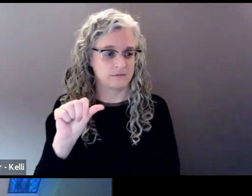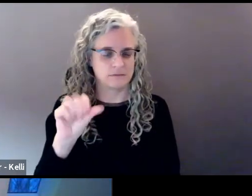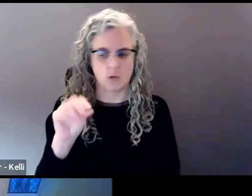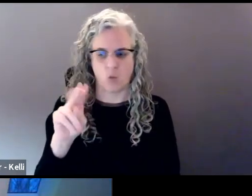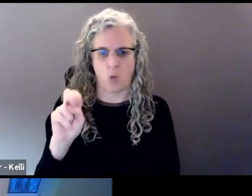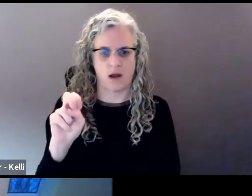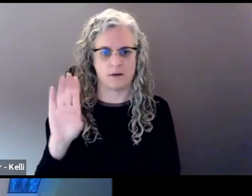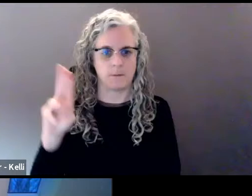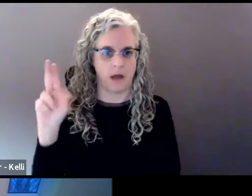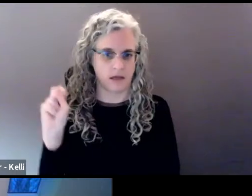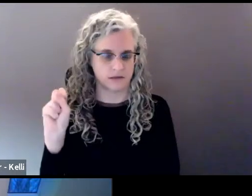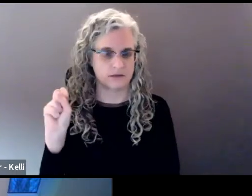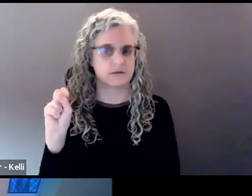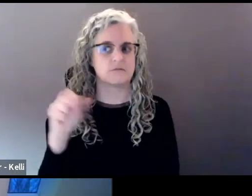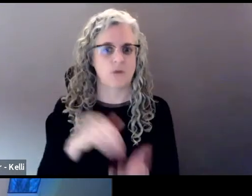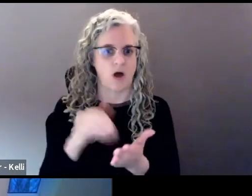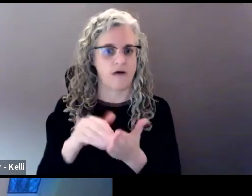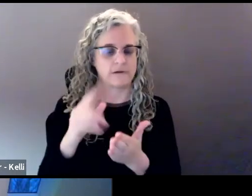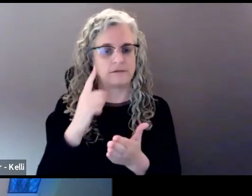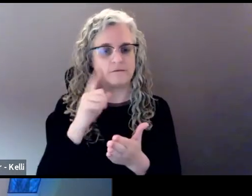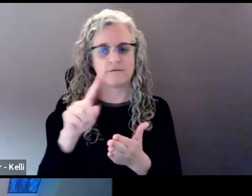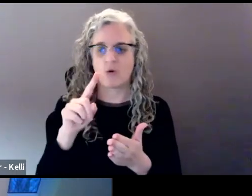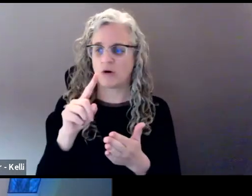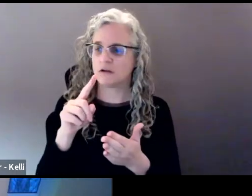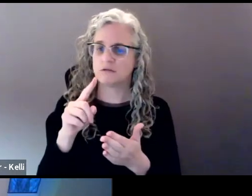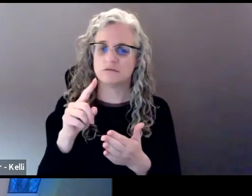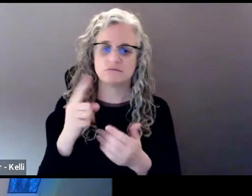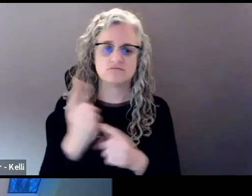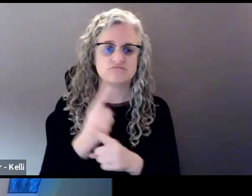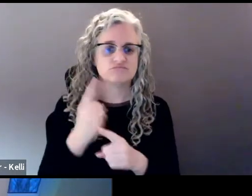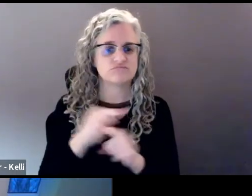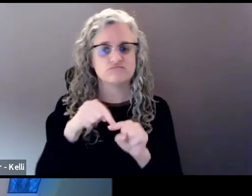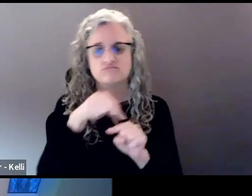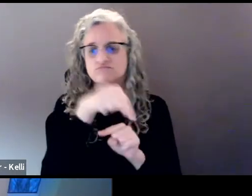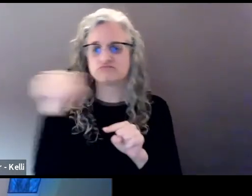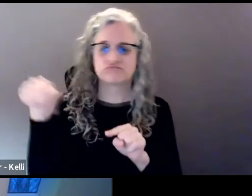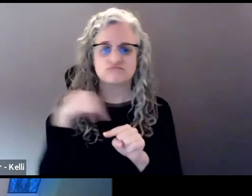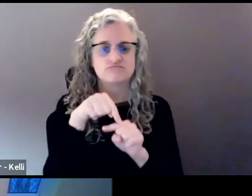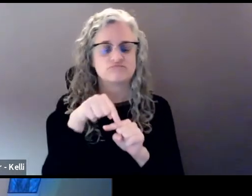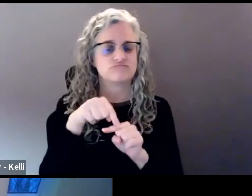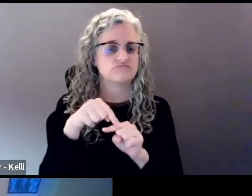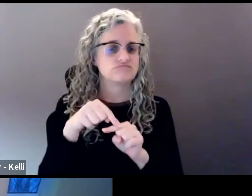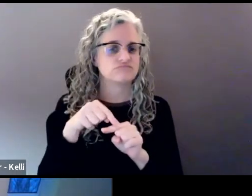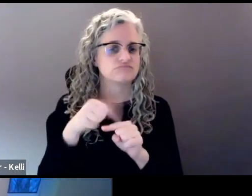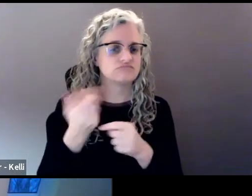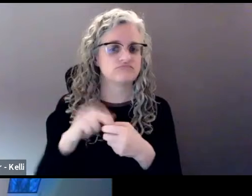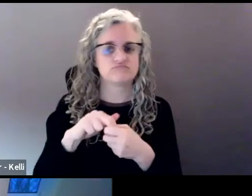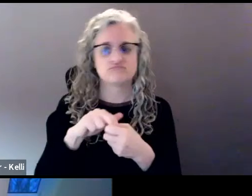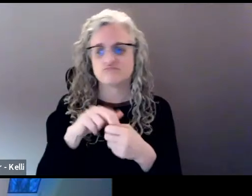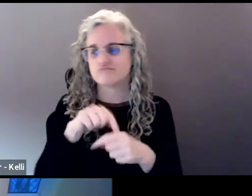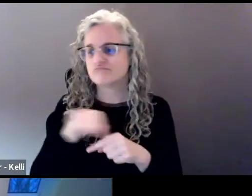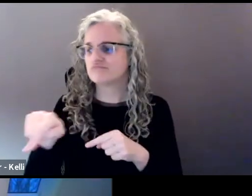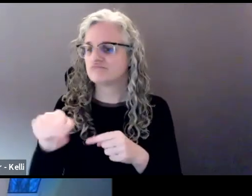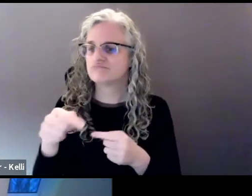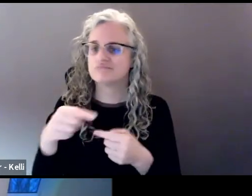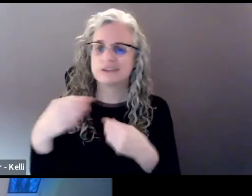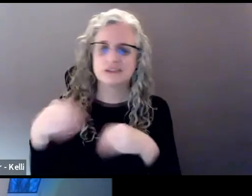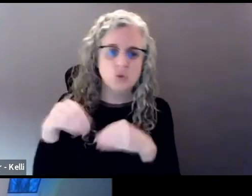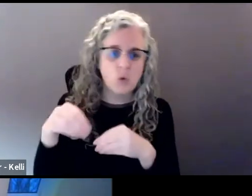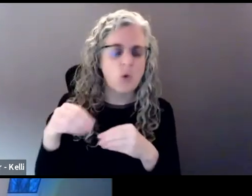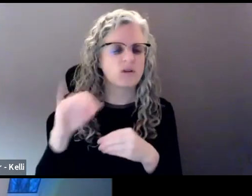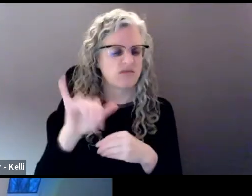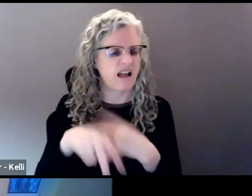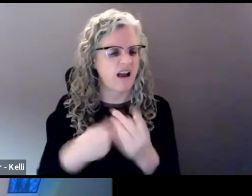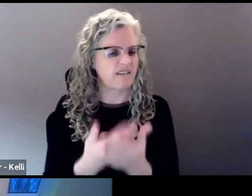frequently to go around just for normal routine routine needs of, say, if I went to one of the stores or something like